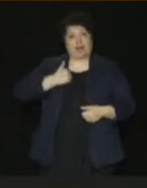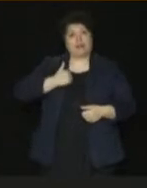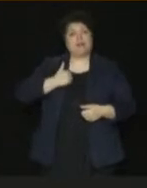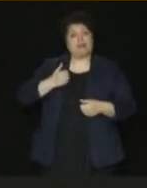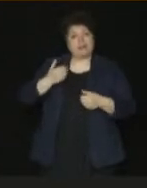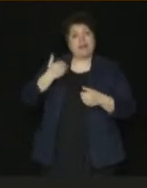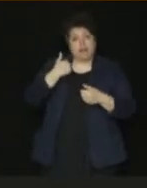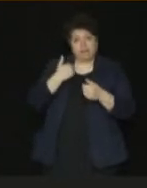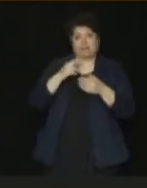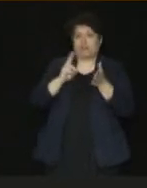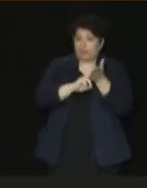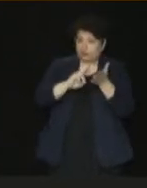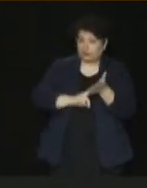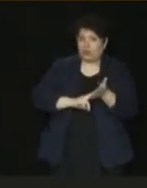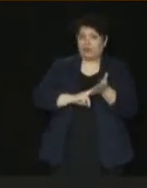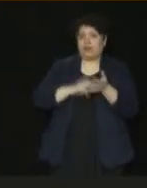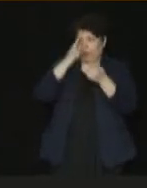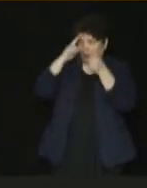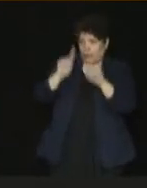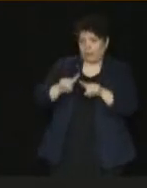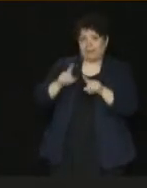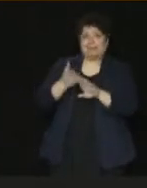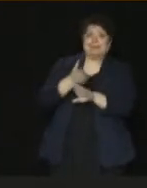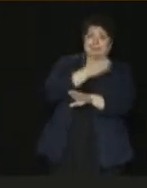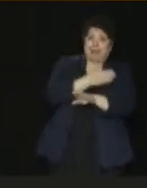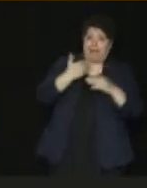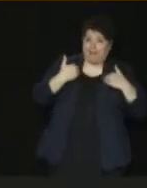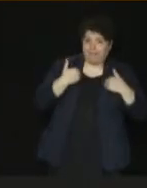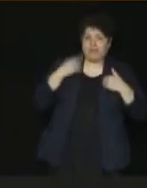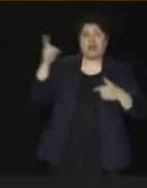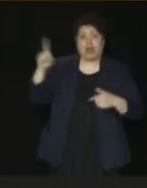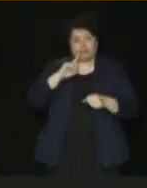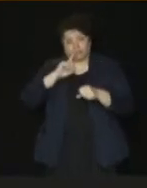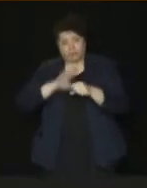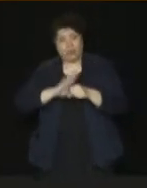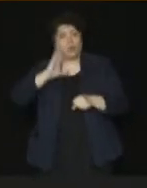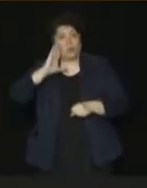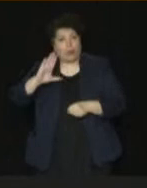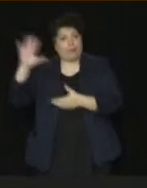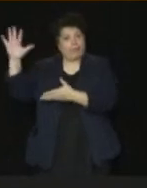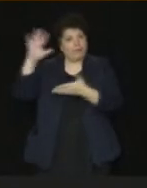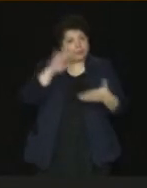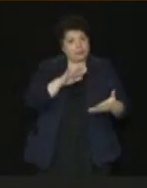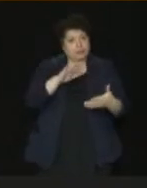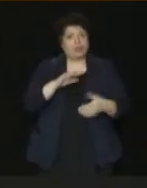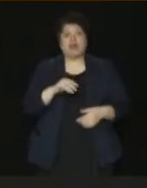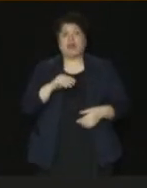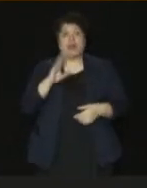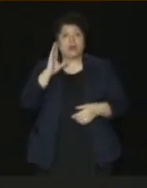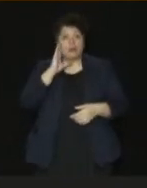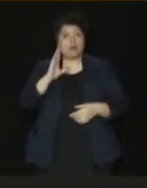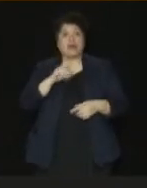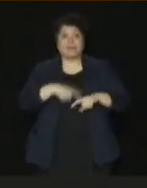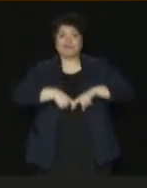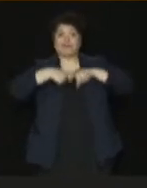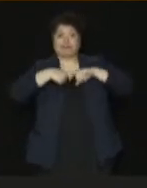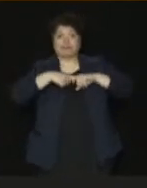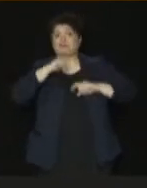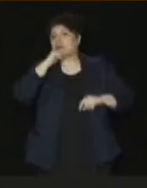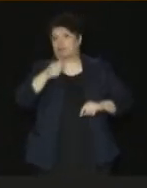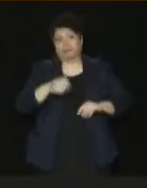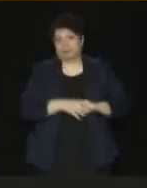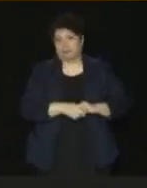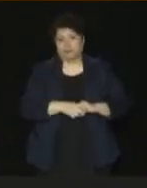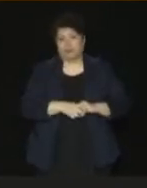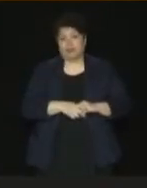be respected and that our supply of vaccines not be interfered with. David Aiken, Global News,